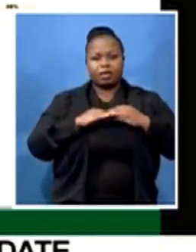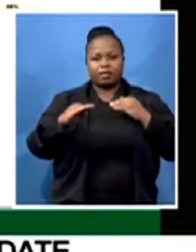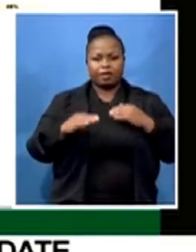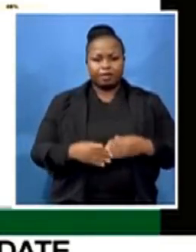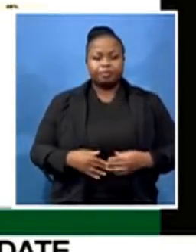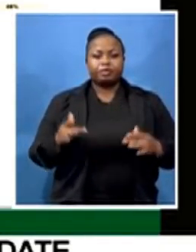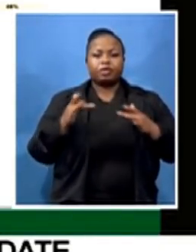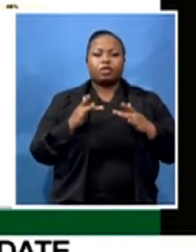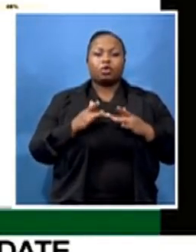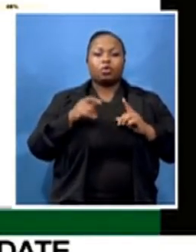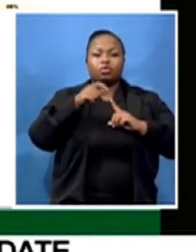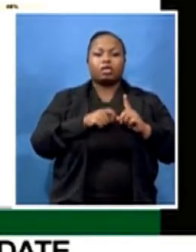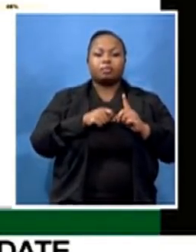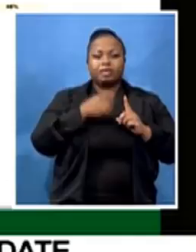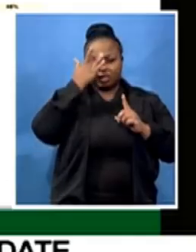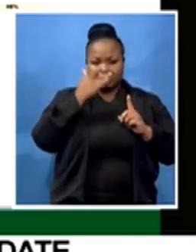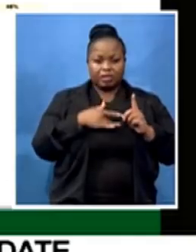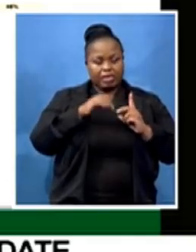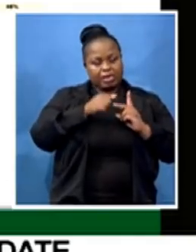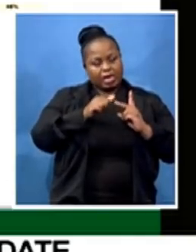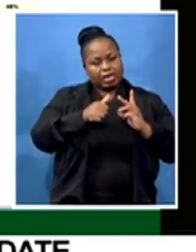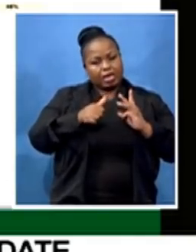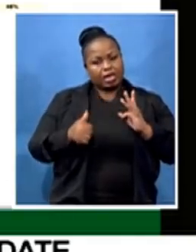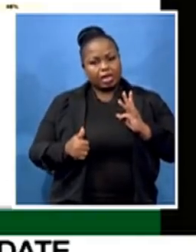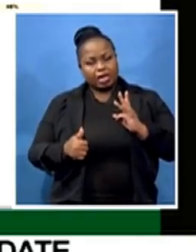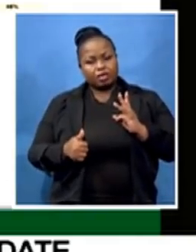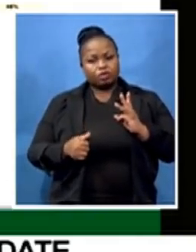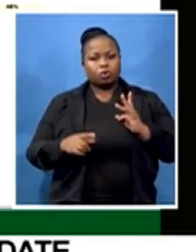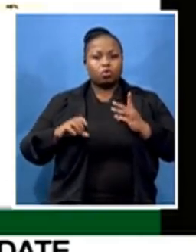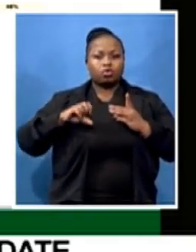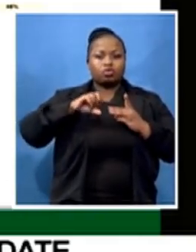we should really focus on. The